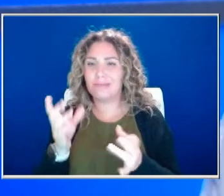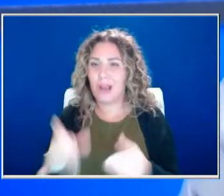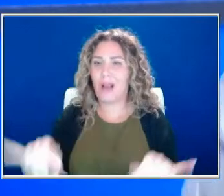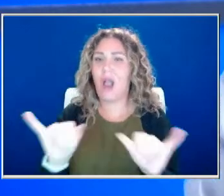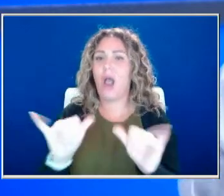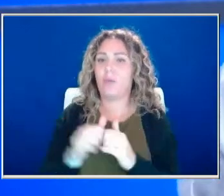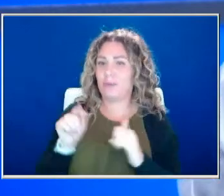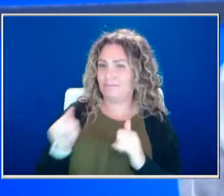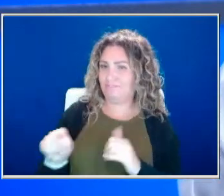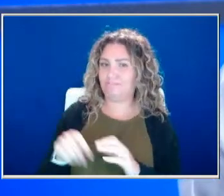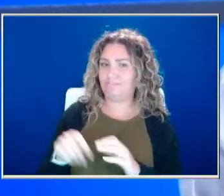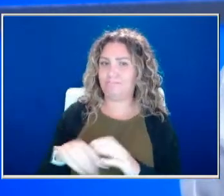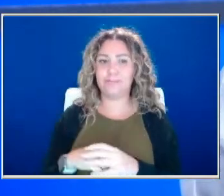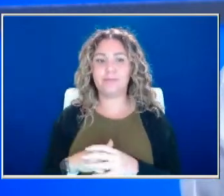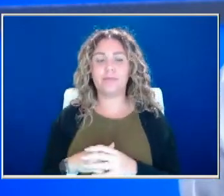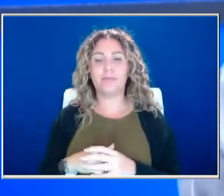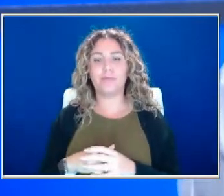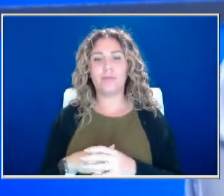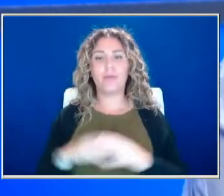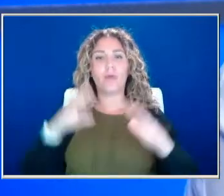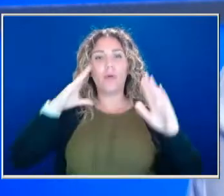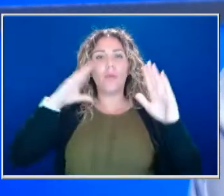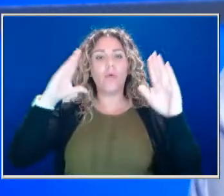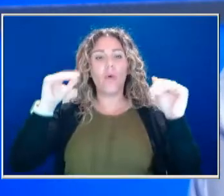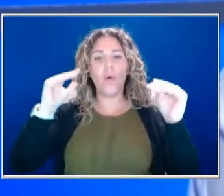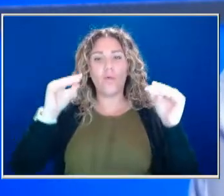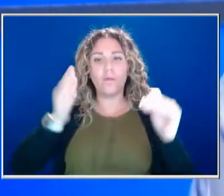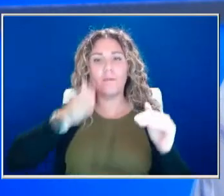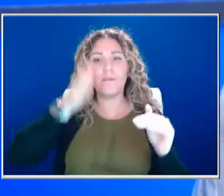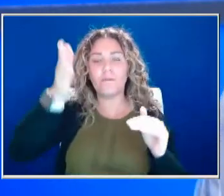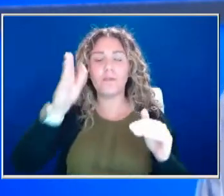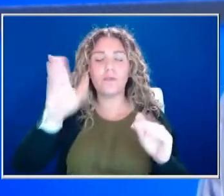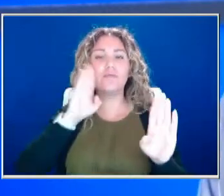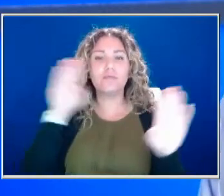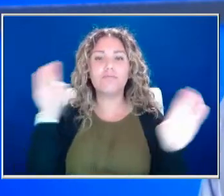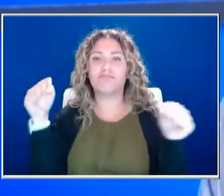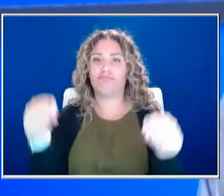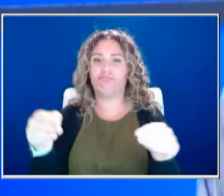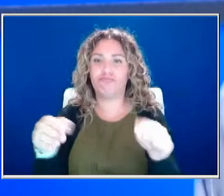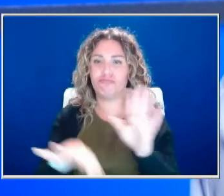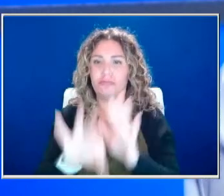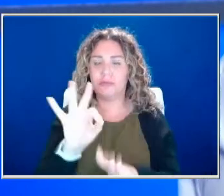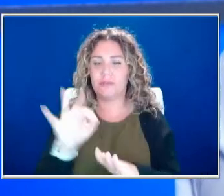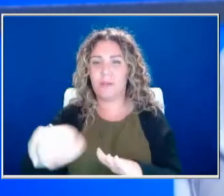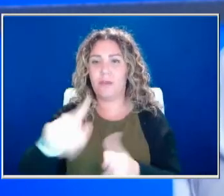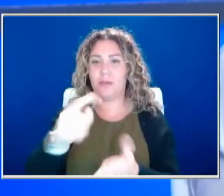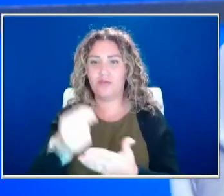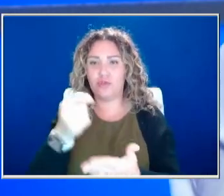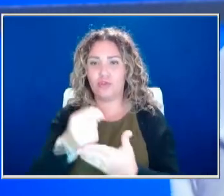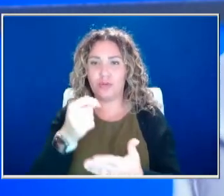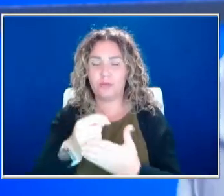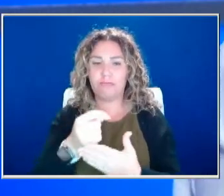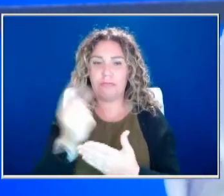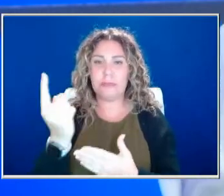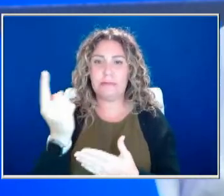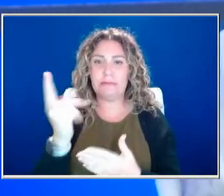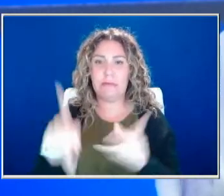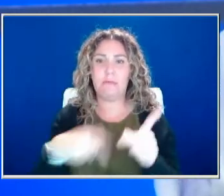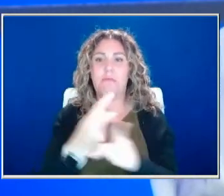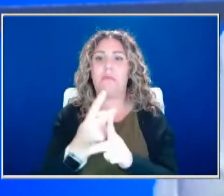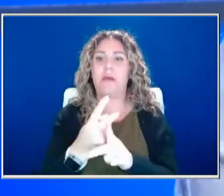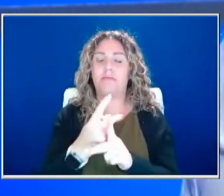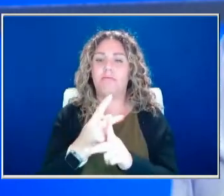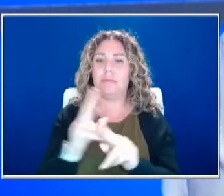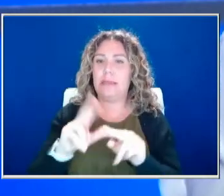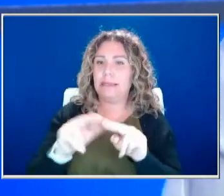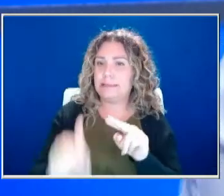then hopefully the future is targeting those for some kind of treatment down the road that would either decrease a risk